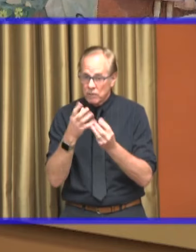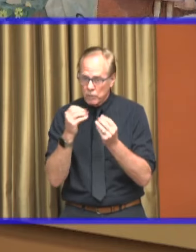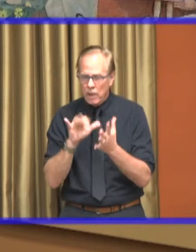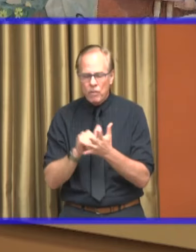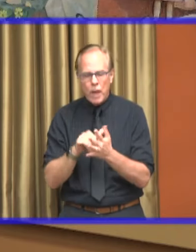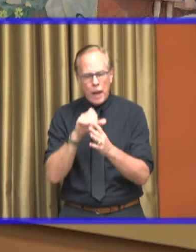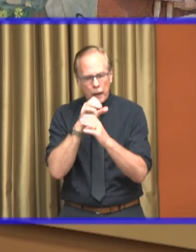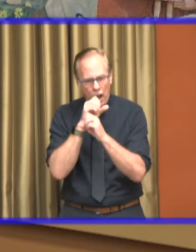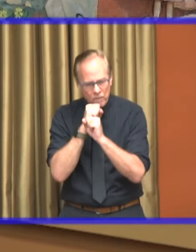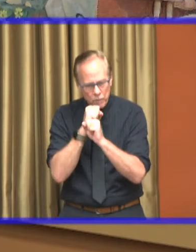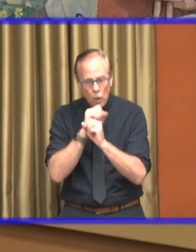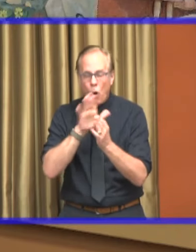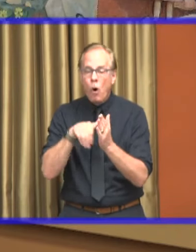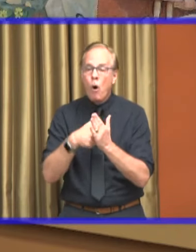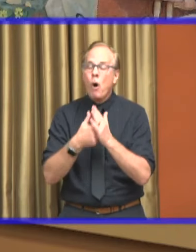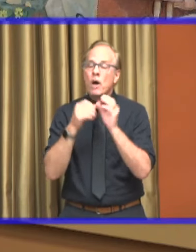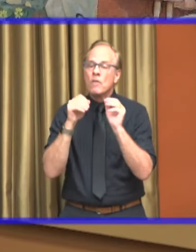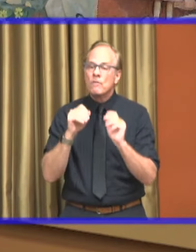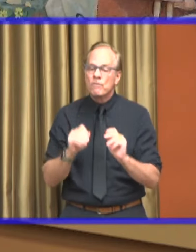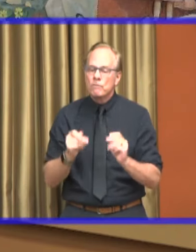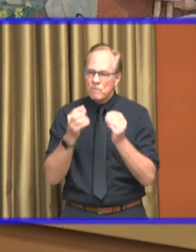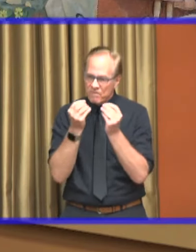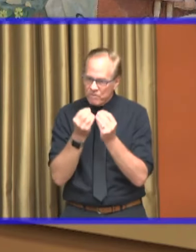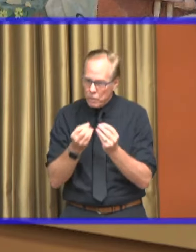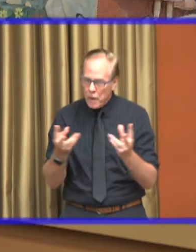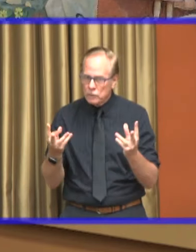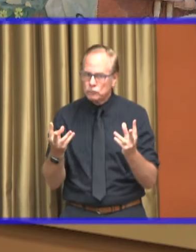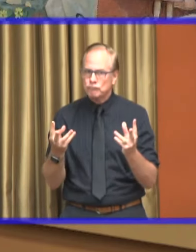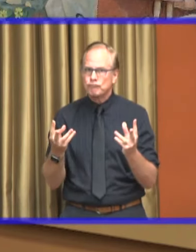All census results go into basically